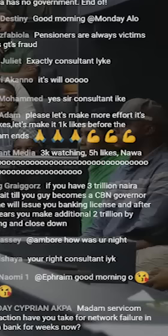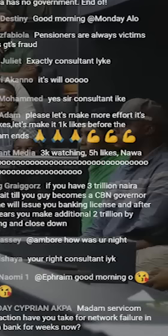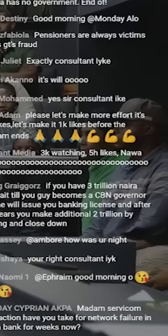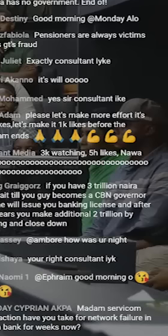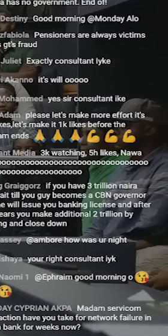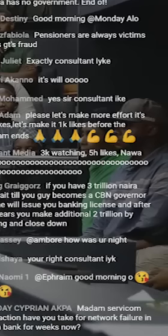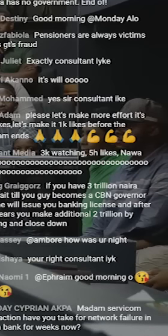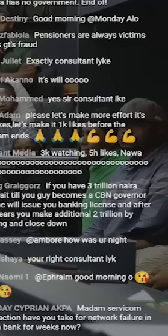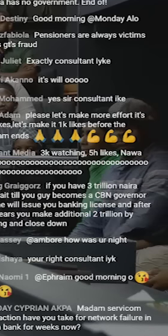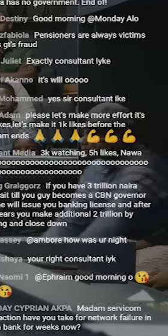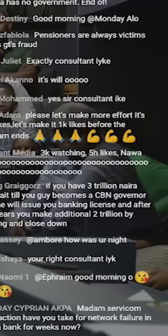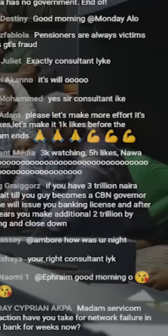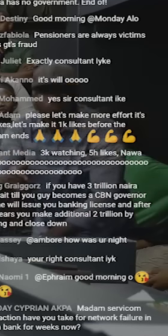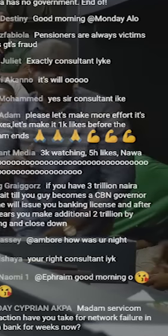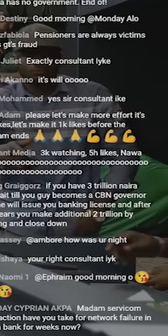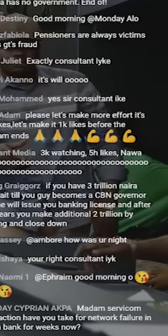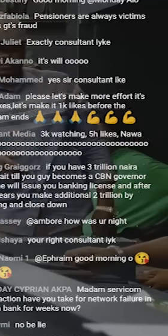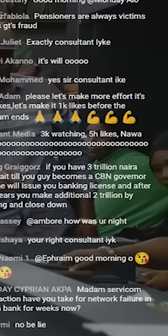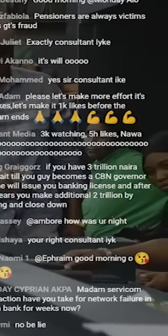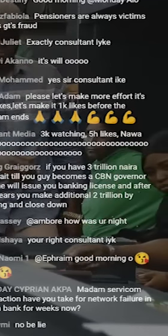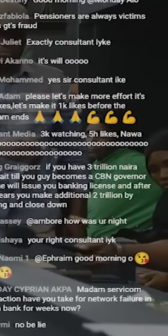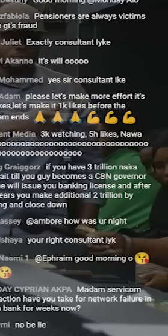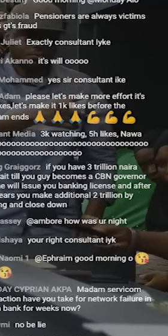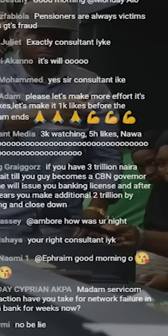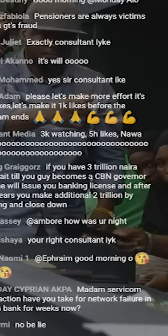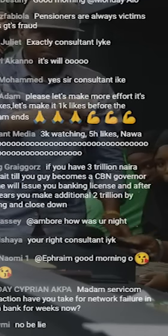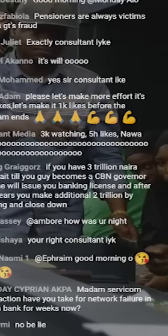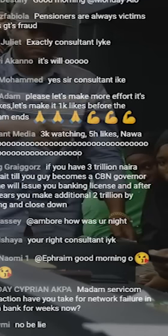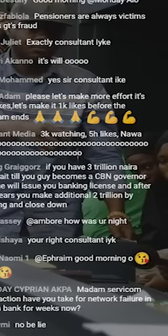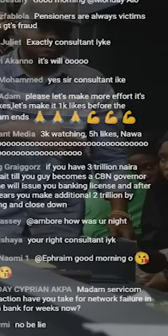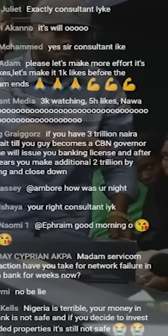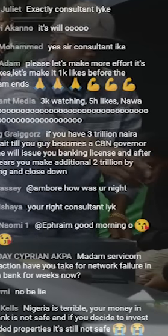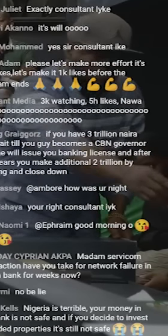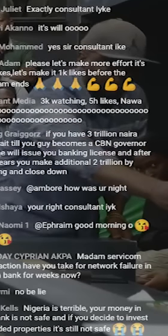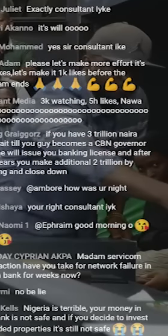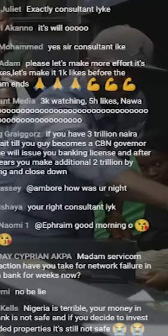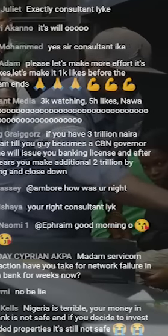too. Thank where you, the sir. Other microphone, make una give to him.